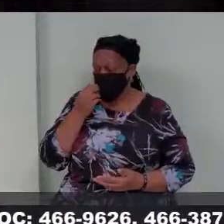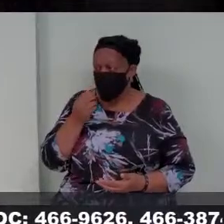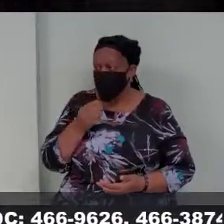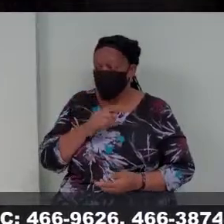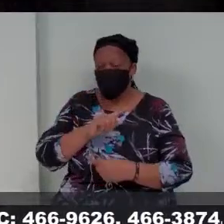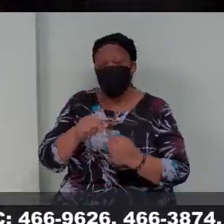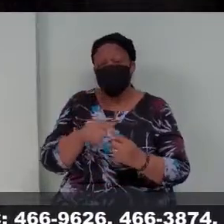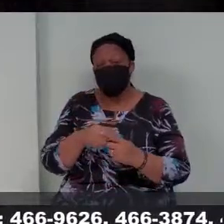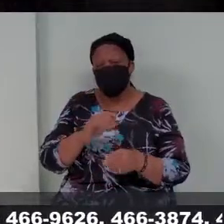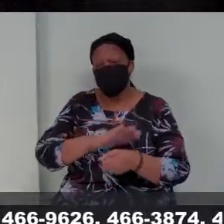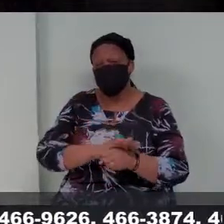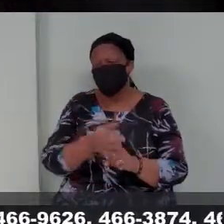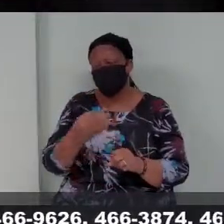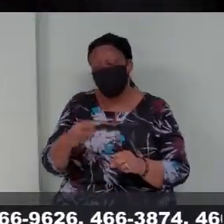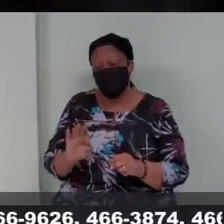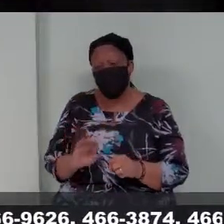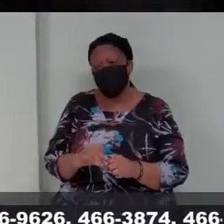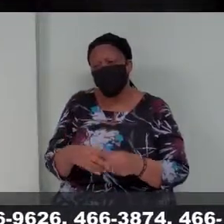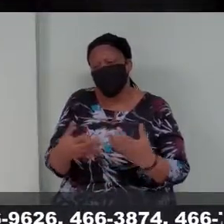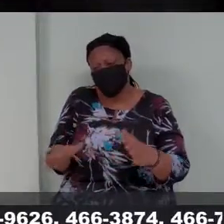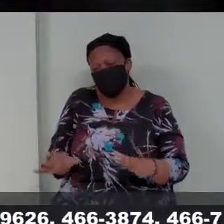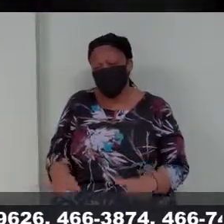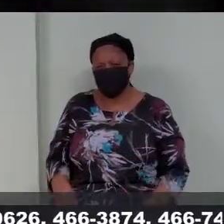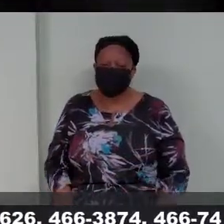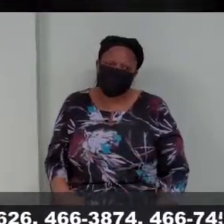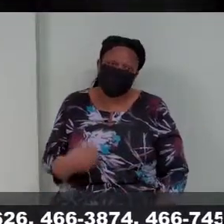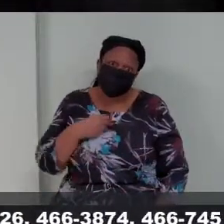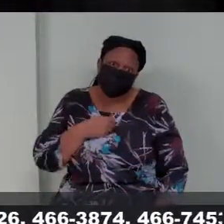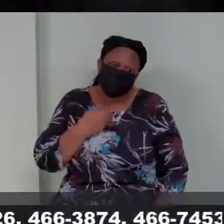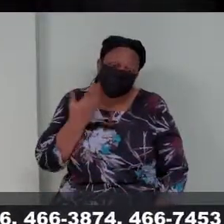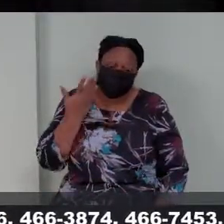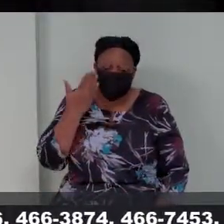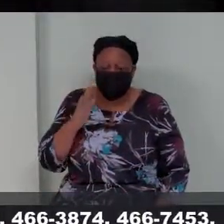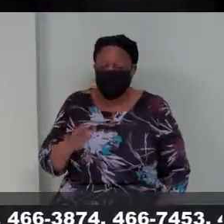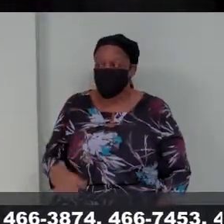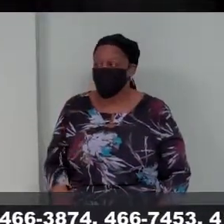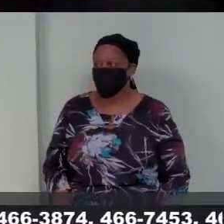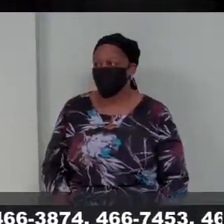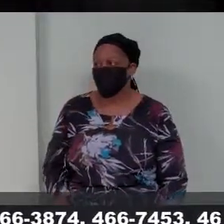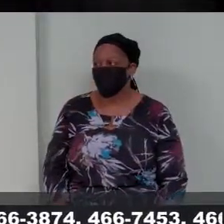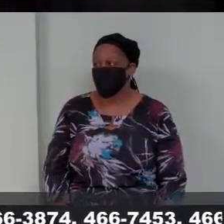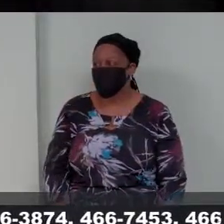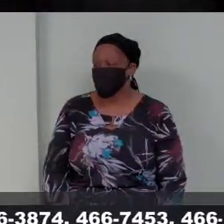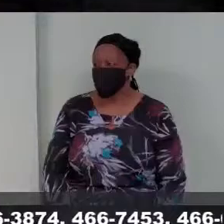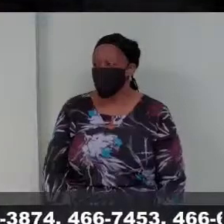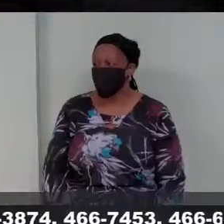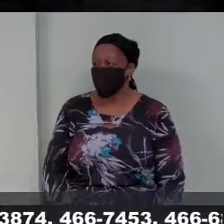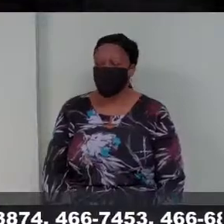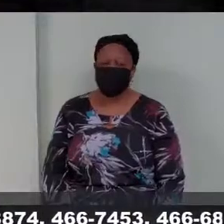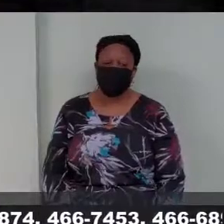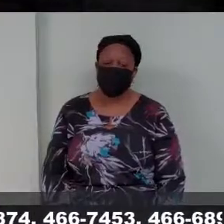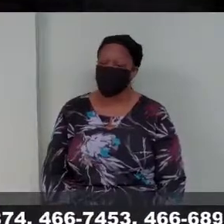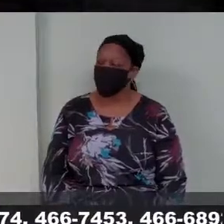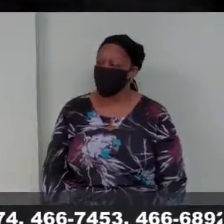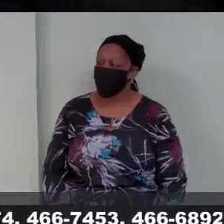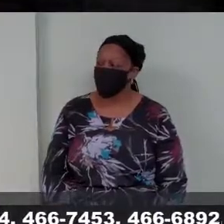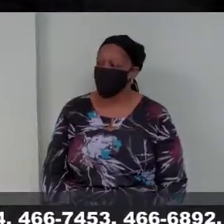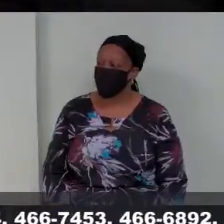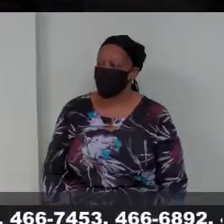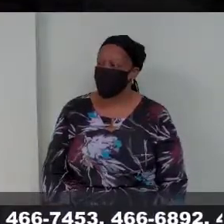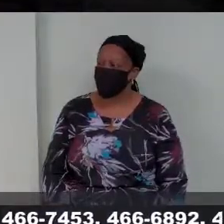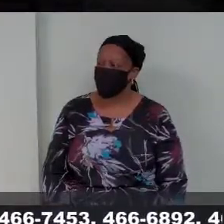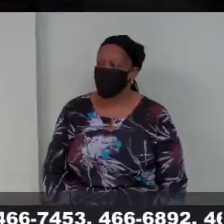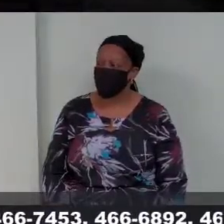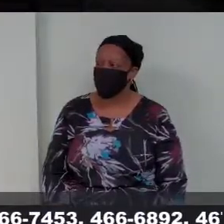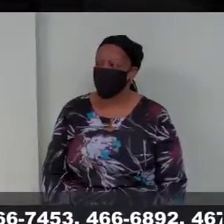I think that, I hope that's an appropriate answer. And then the other question, Mr. Williams? It has to do with the fish poisoning.